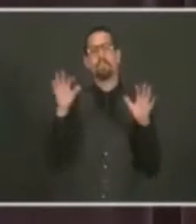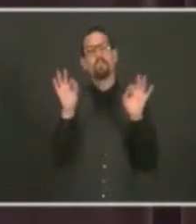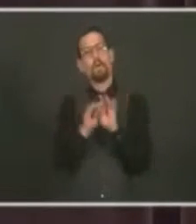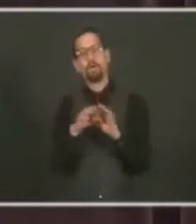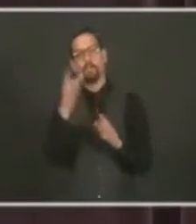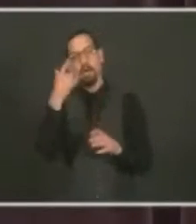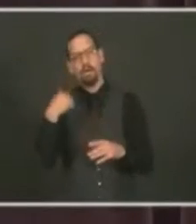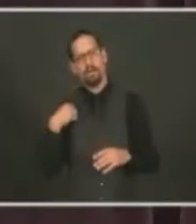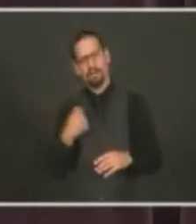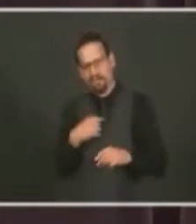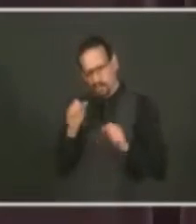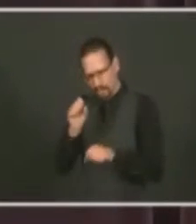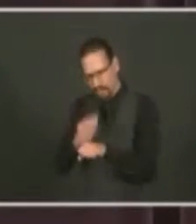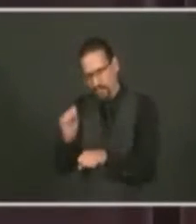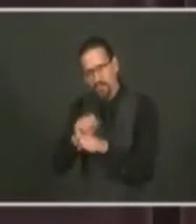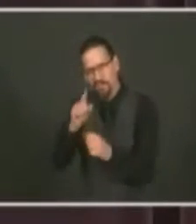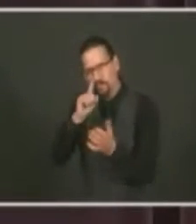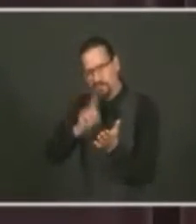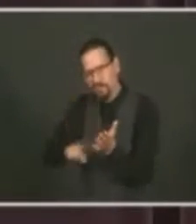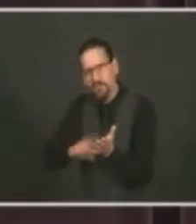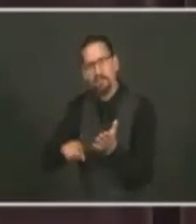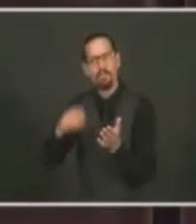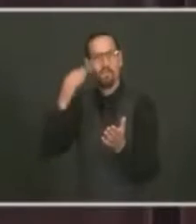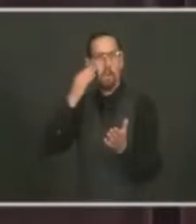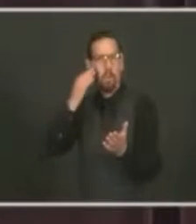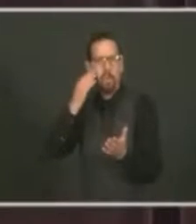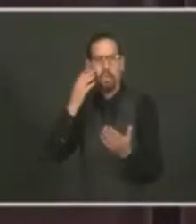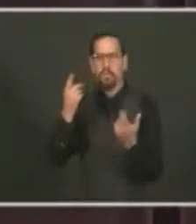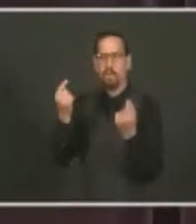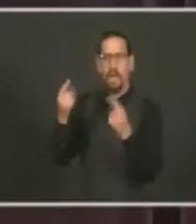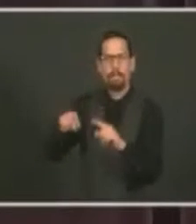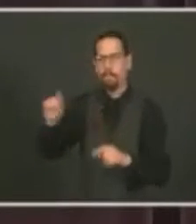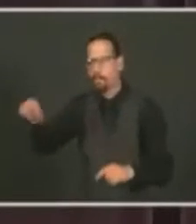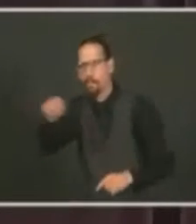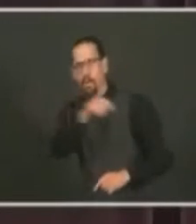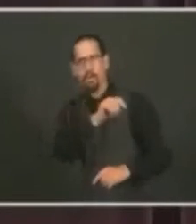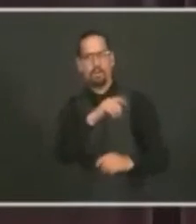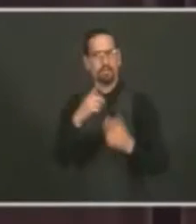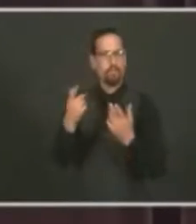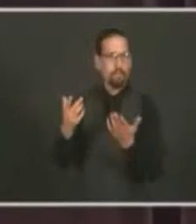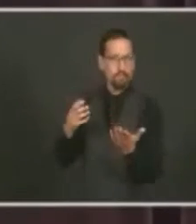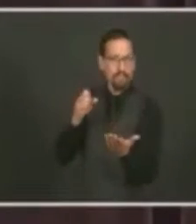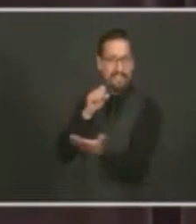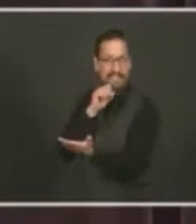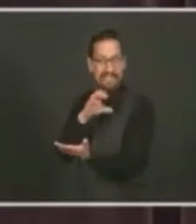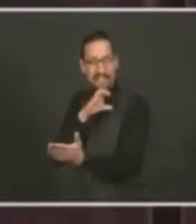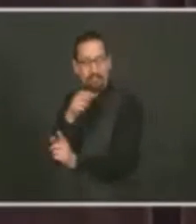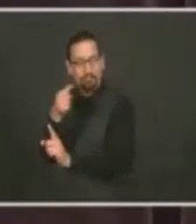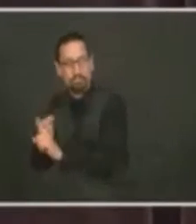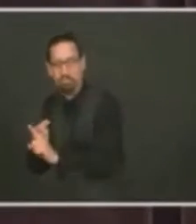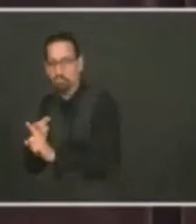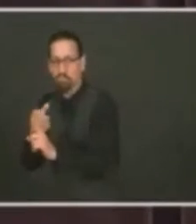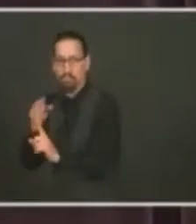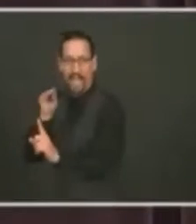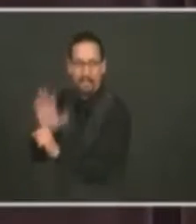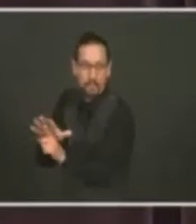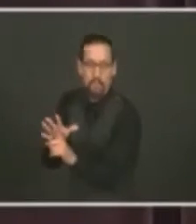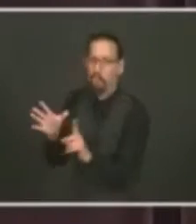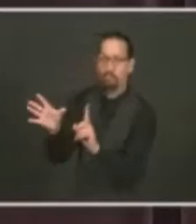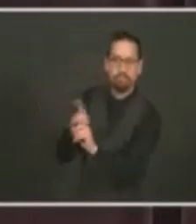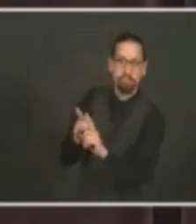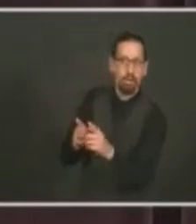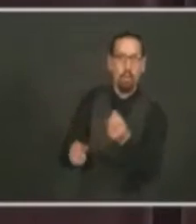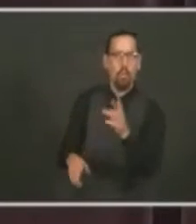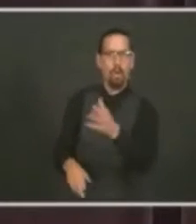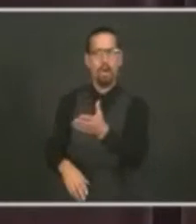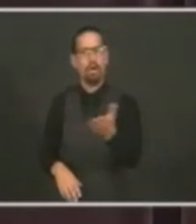whether you are a young adult or a senior. The purpose and the goal with